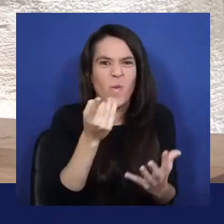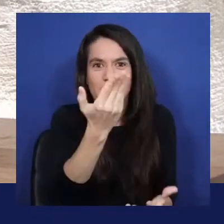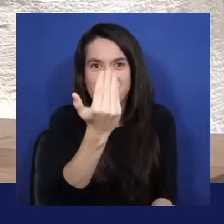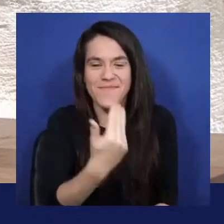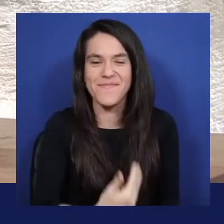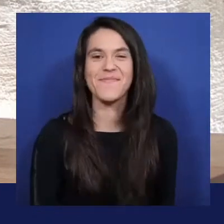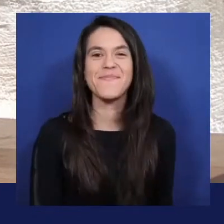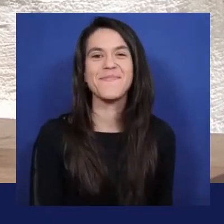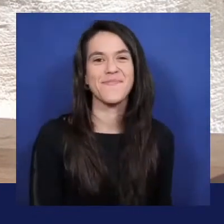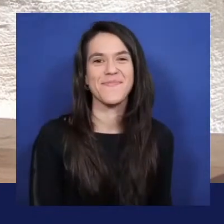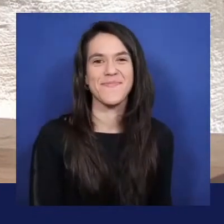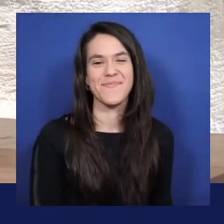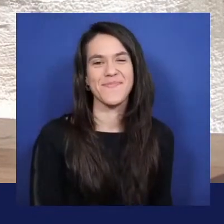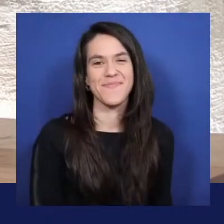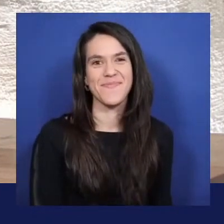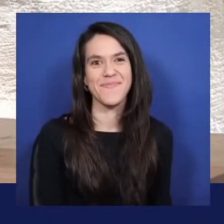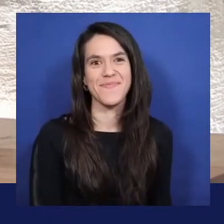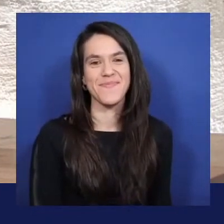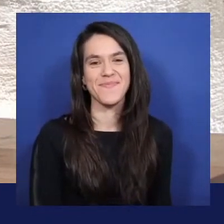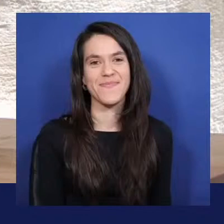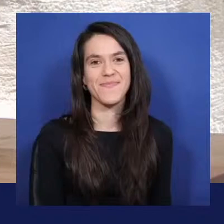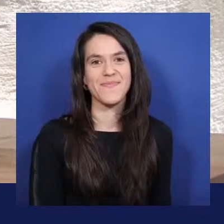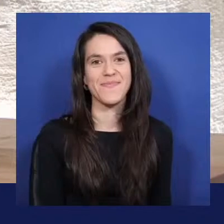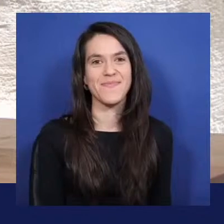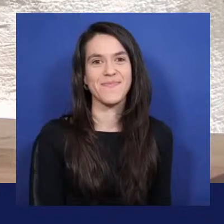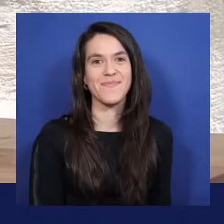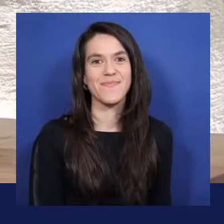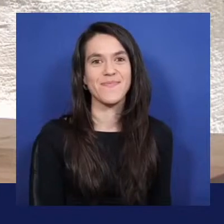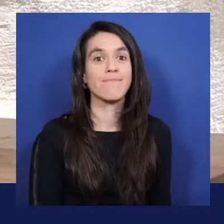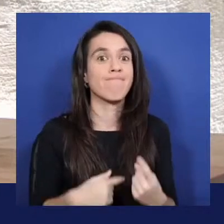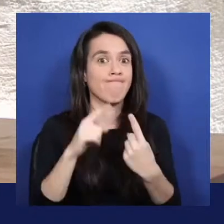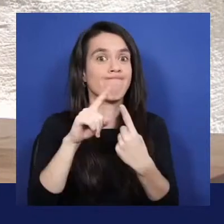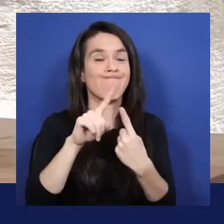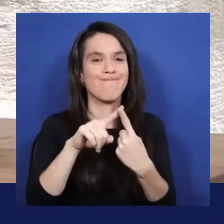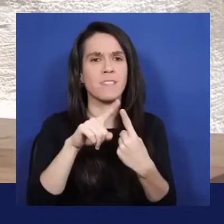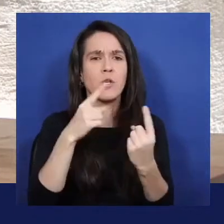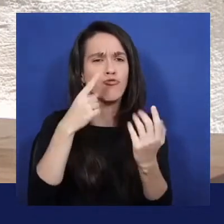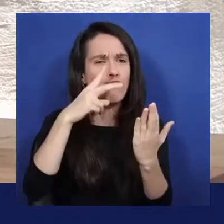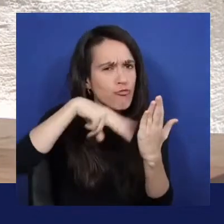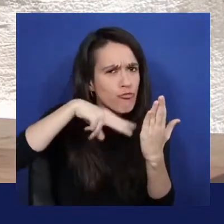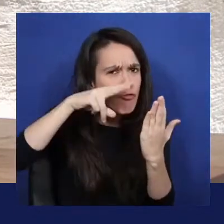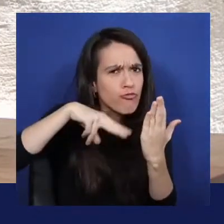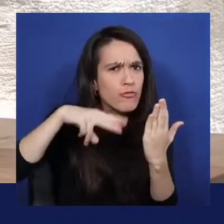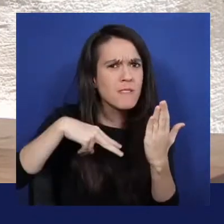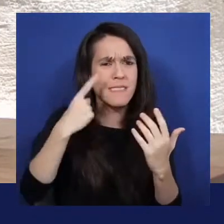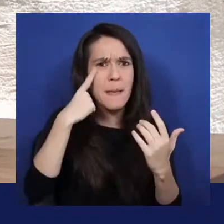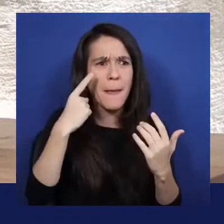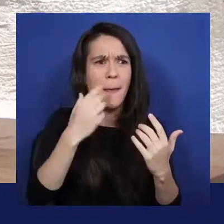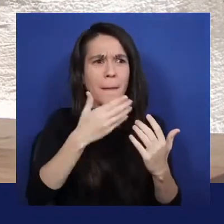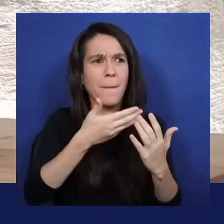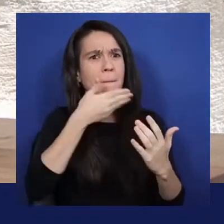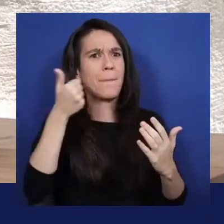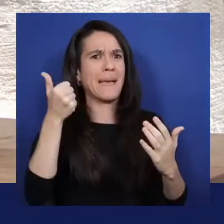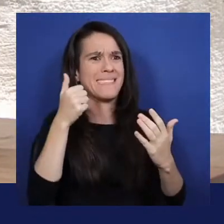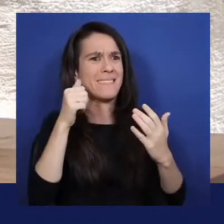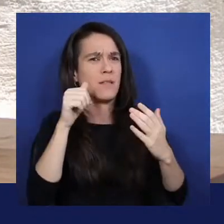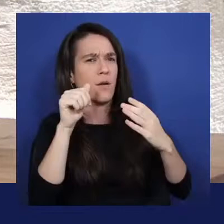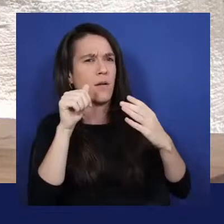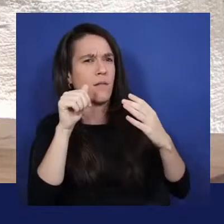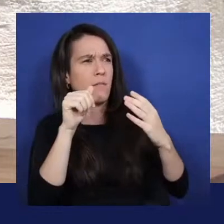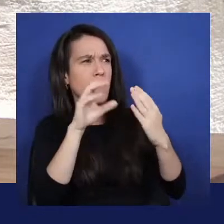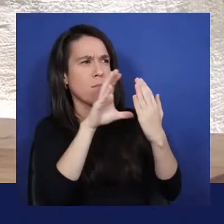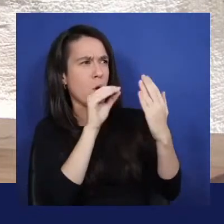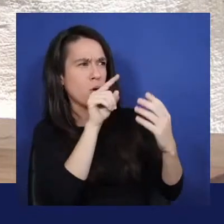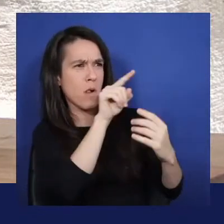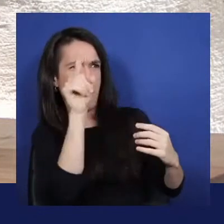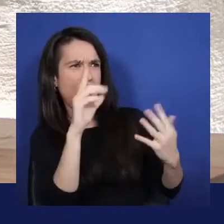So definitely reading about best practices and building models in order to understand how that